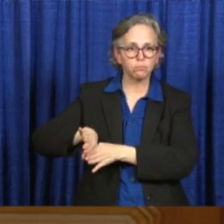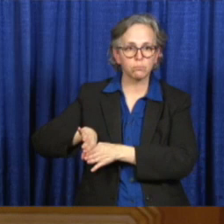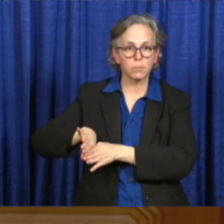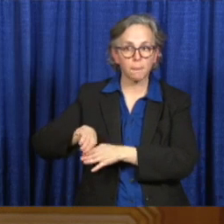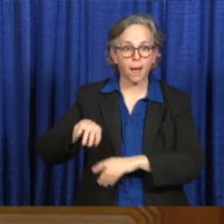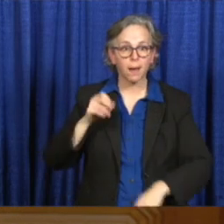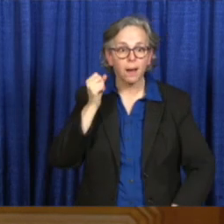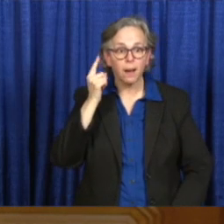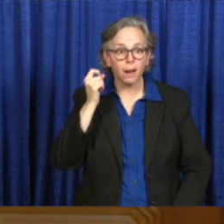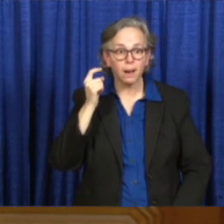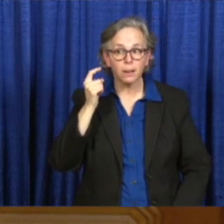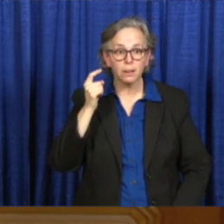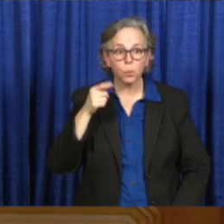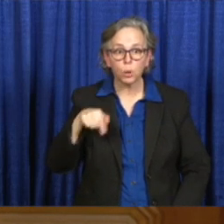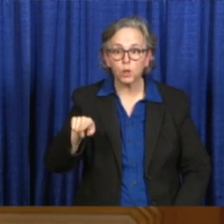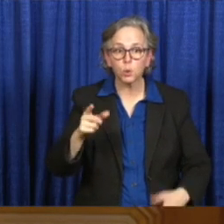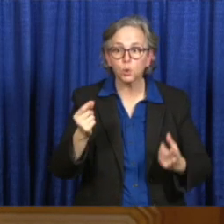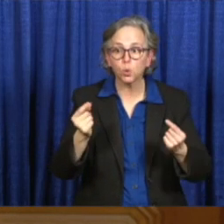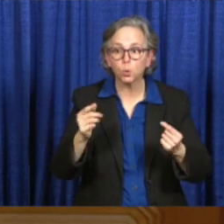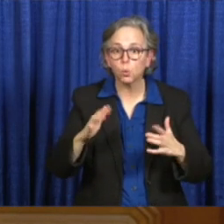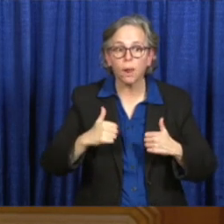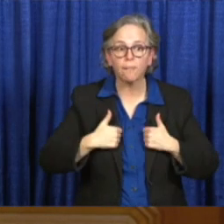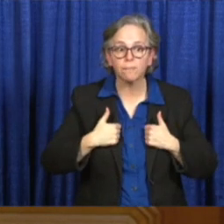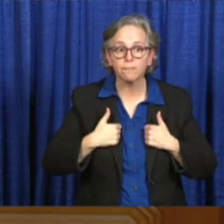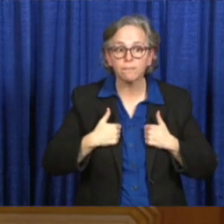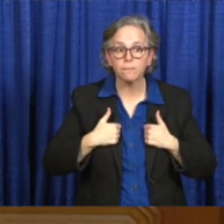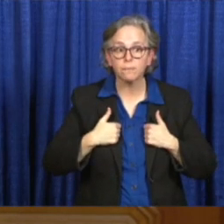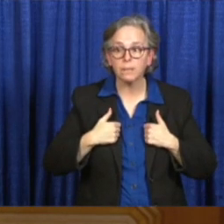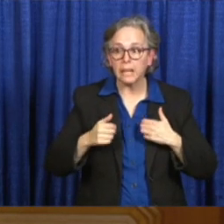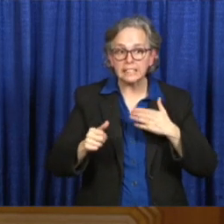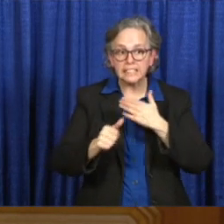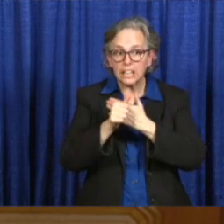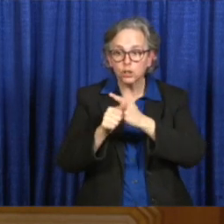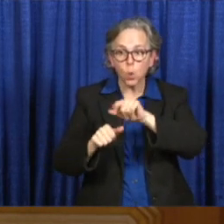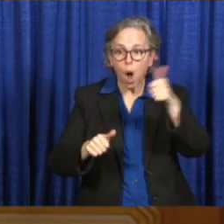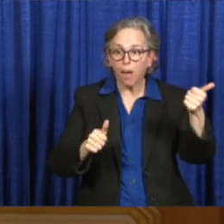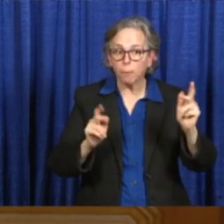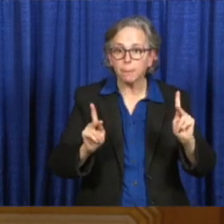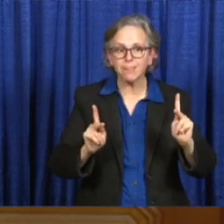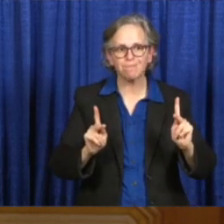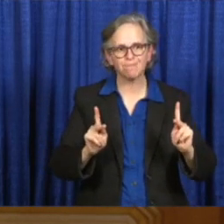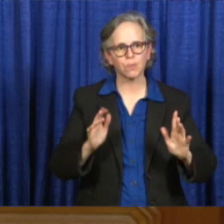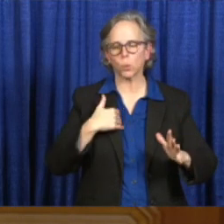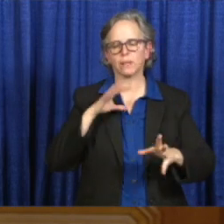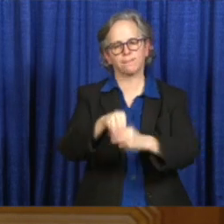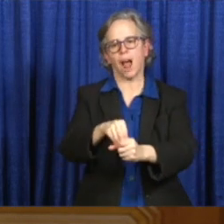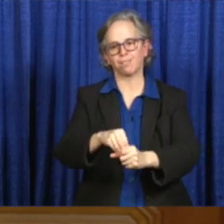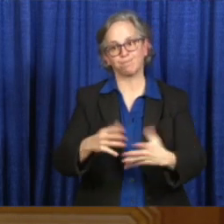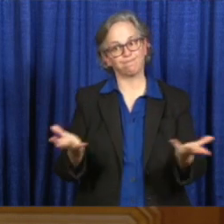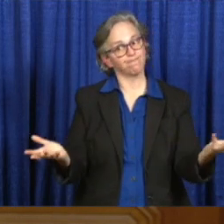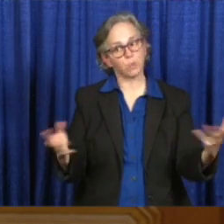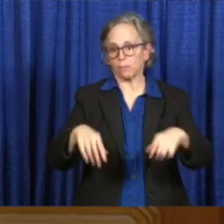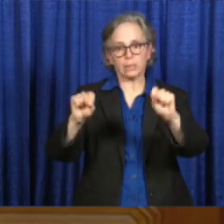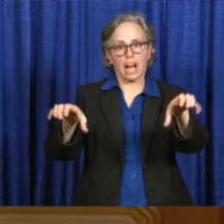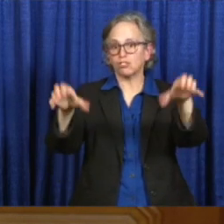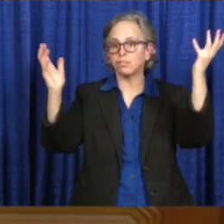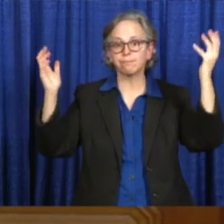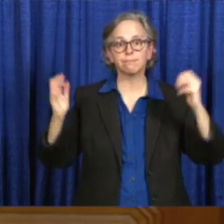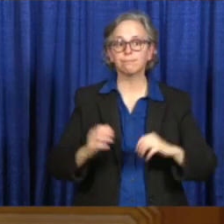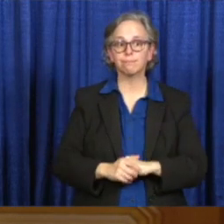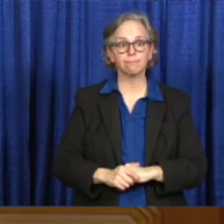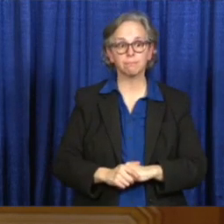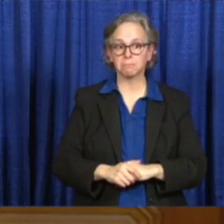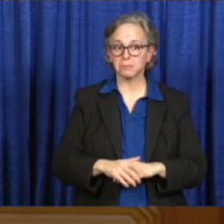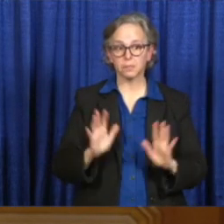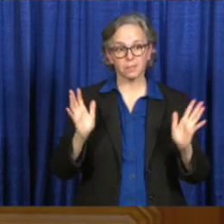endangers other people, we have to take action. And that's kind of a basic principle of